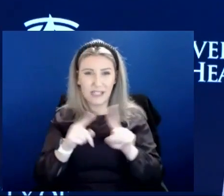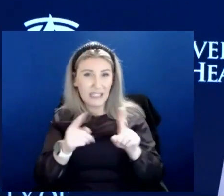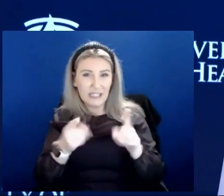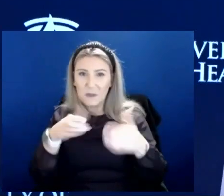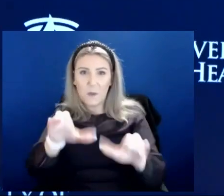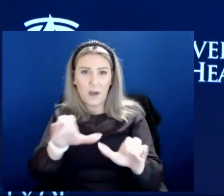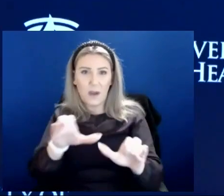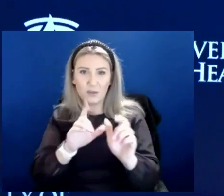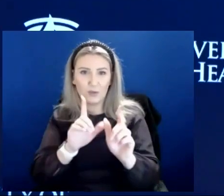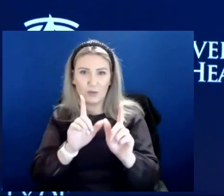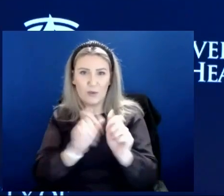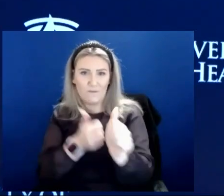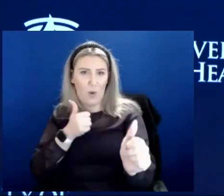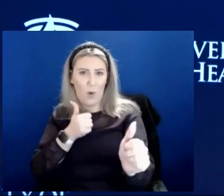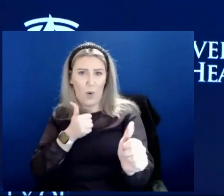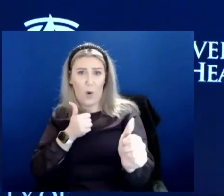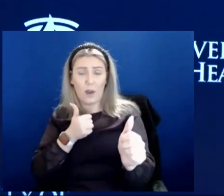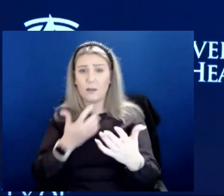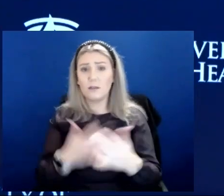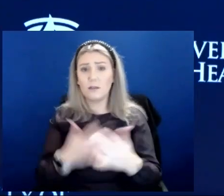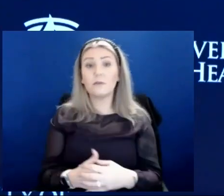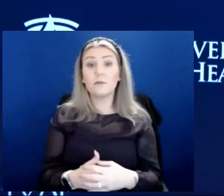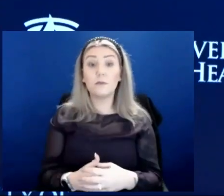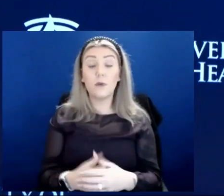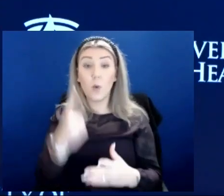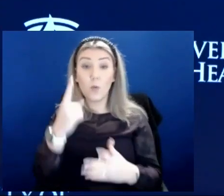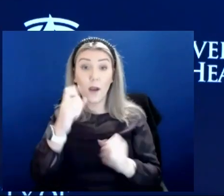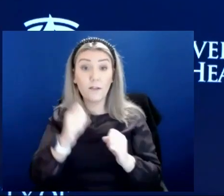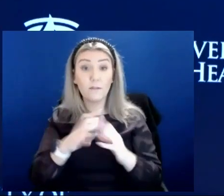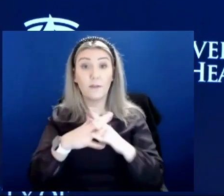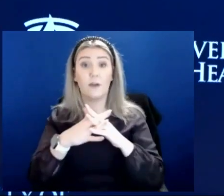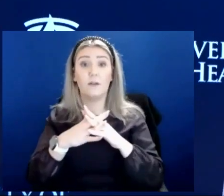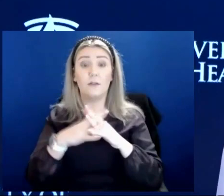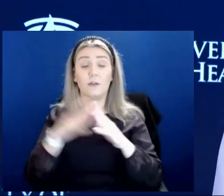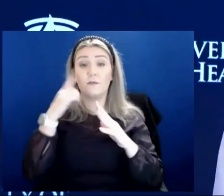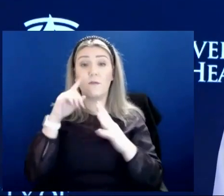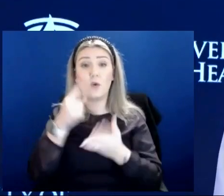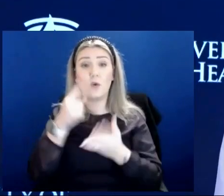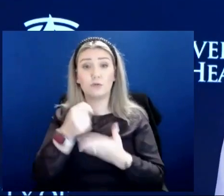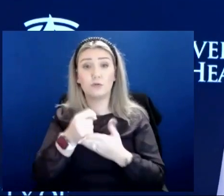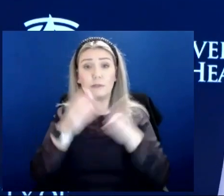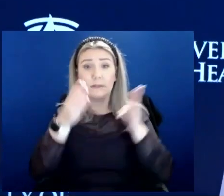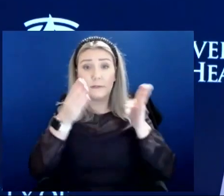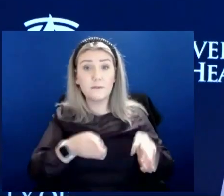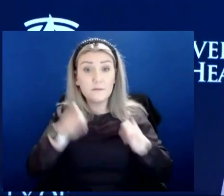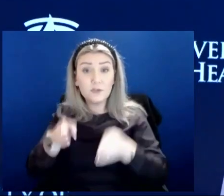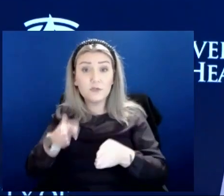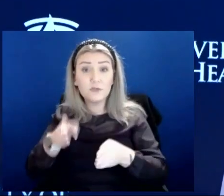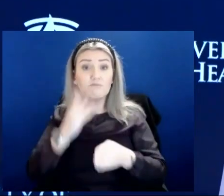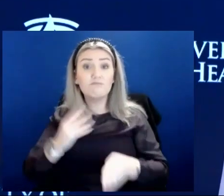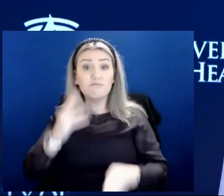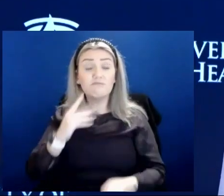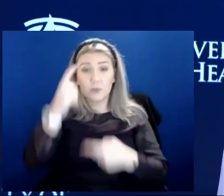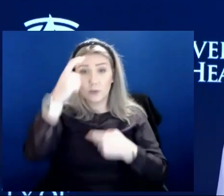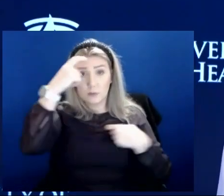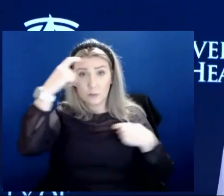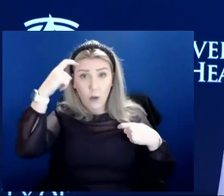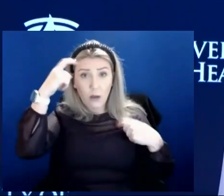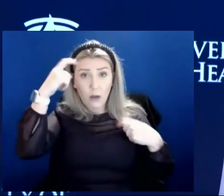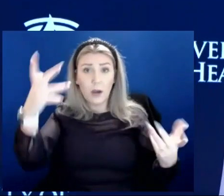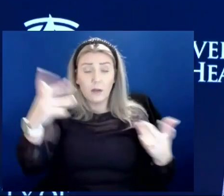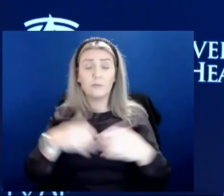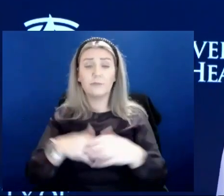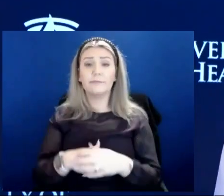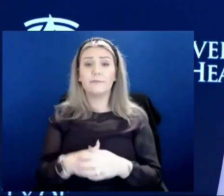And in fact, one of the foundations of treating individuals who have experienced traumatic things is that